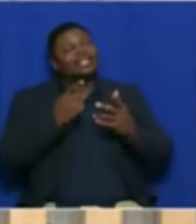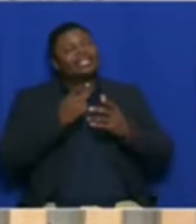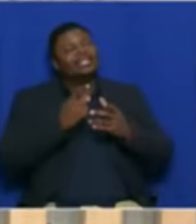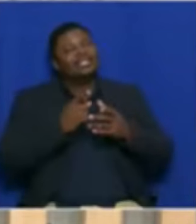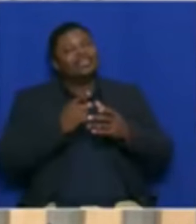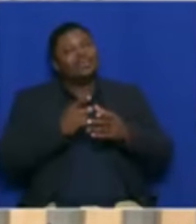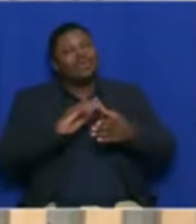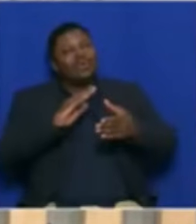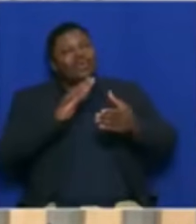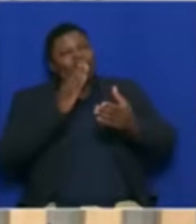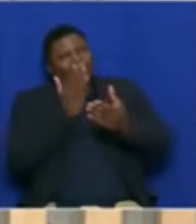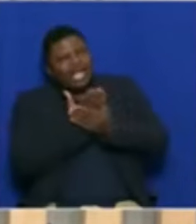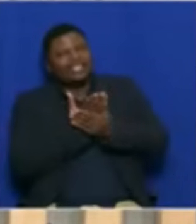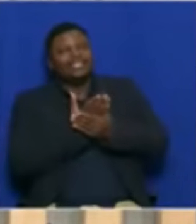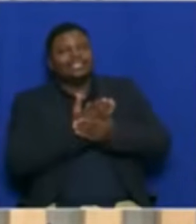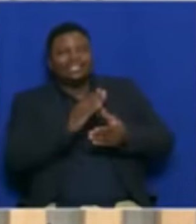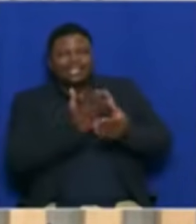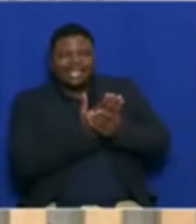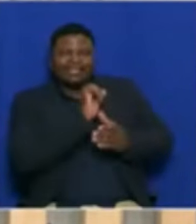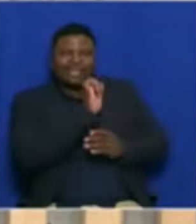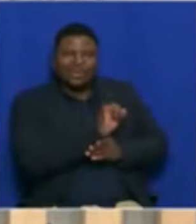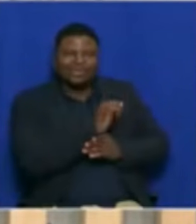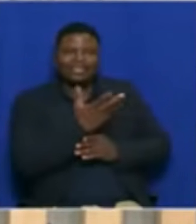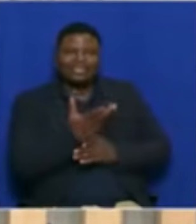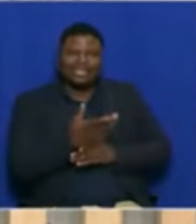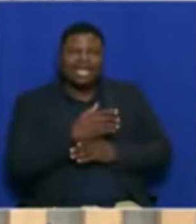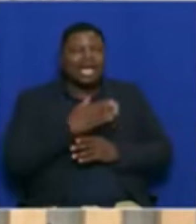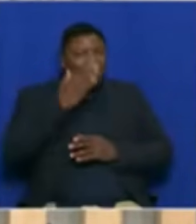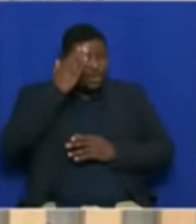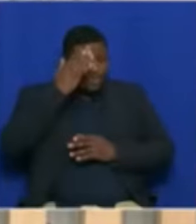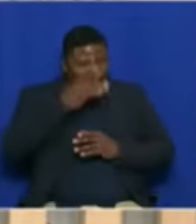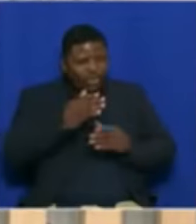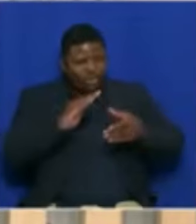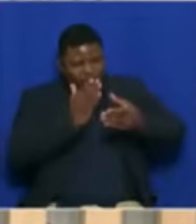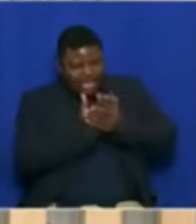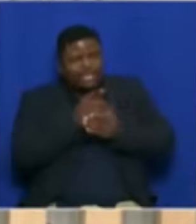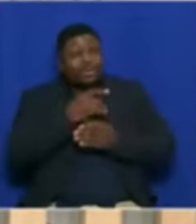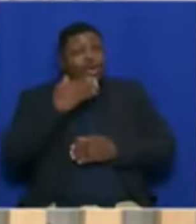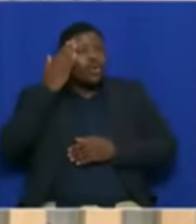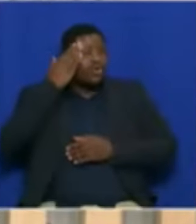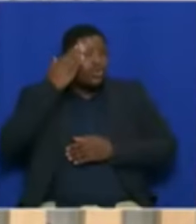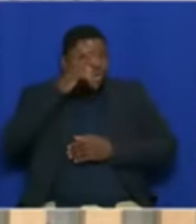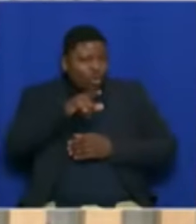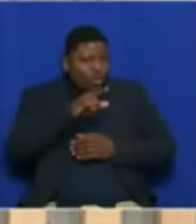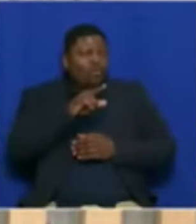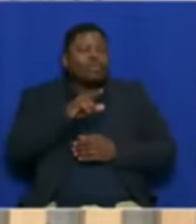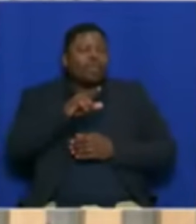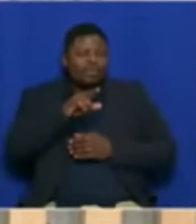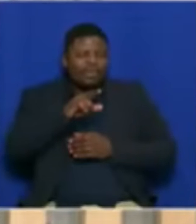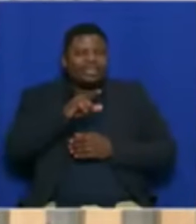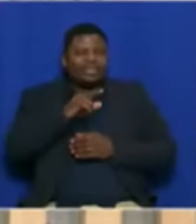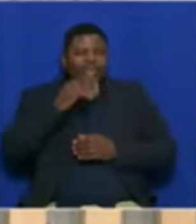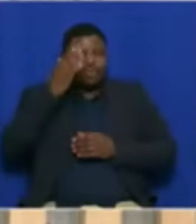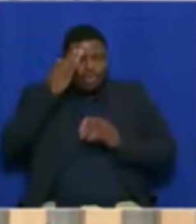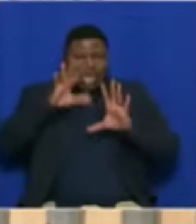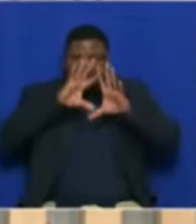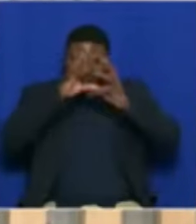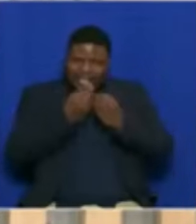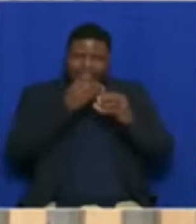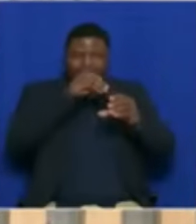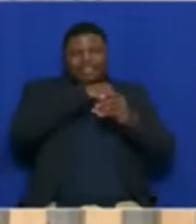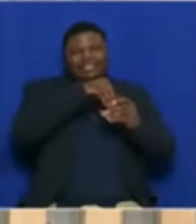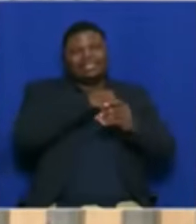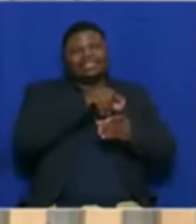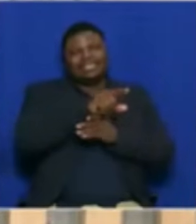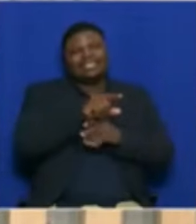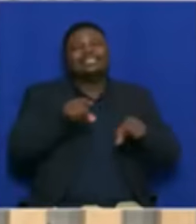very familiar with it, as you would become over time, and you are able to easily and quickly shed